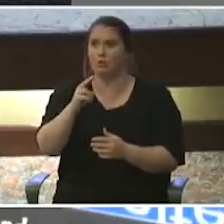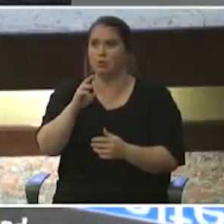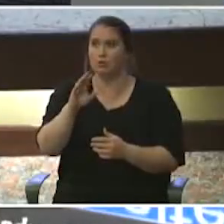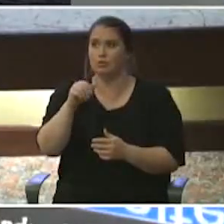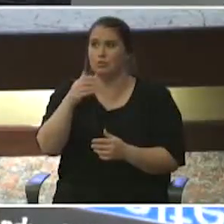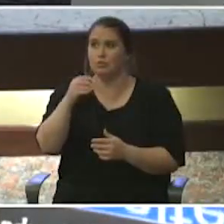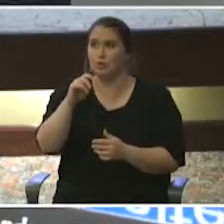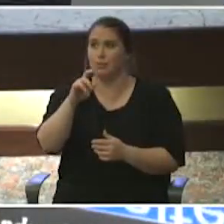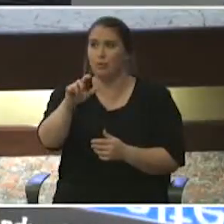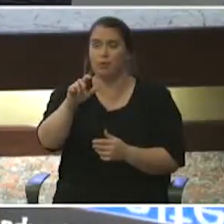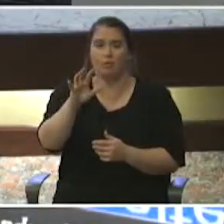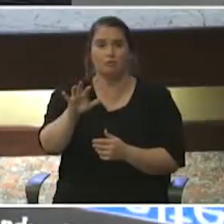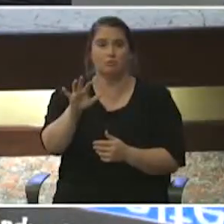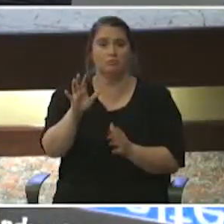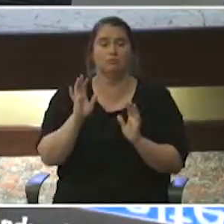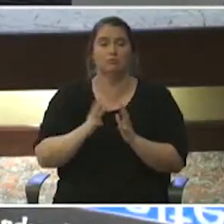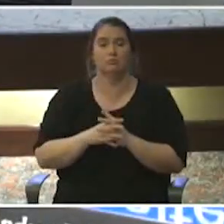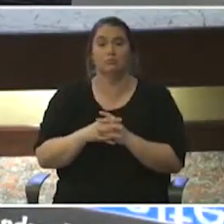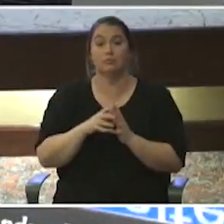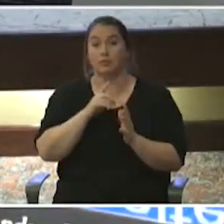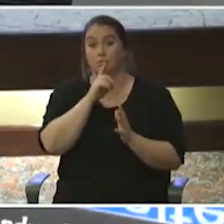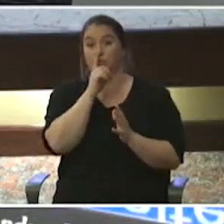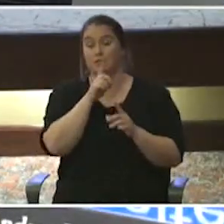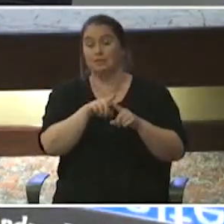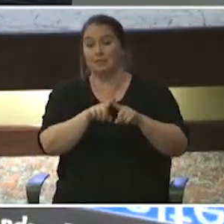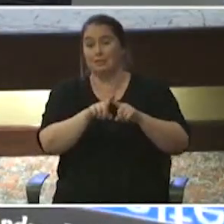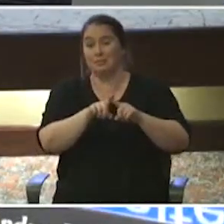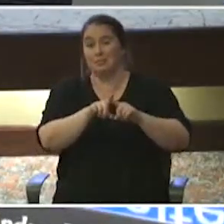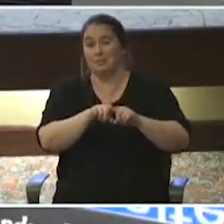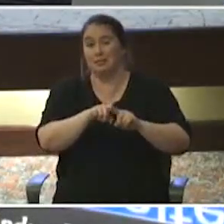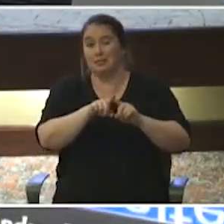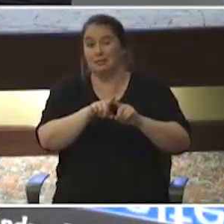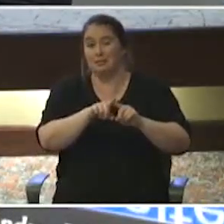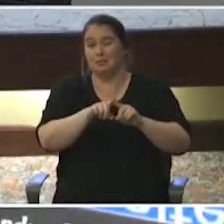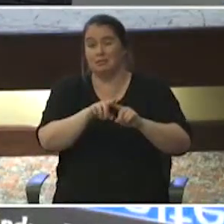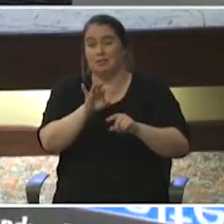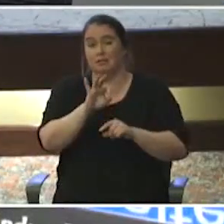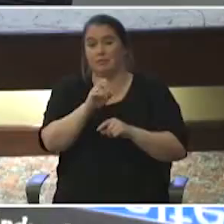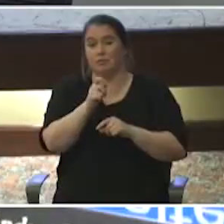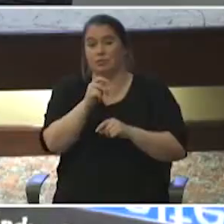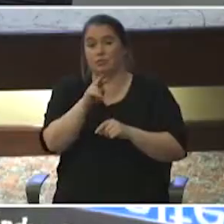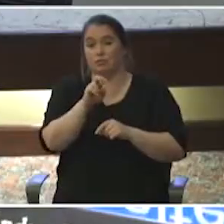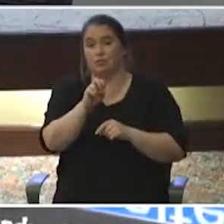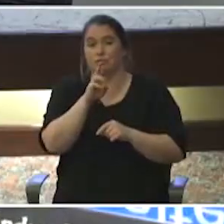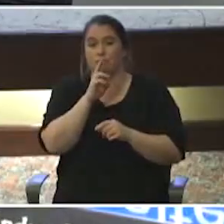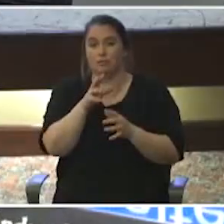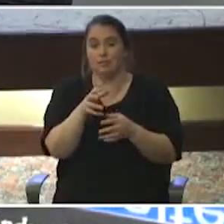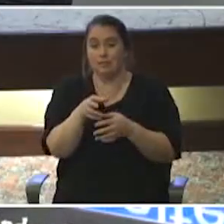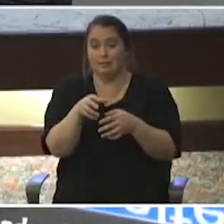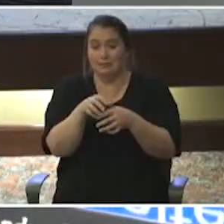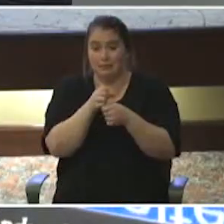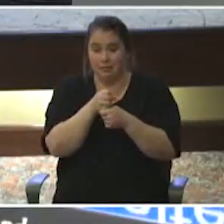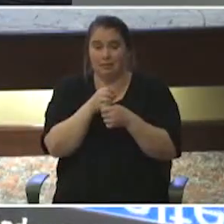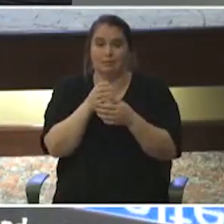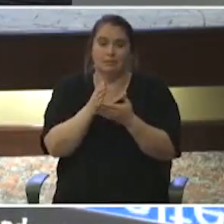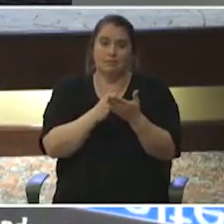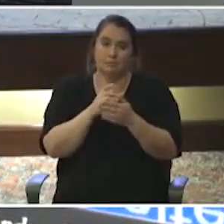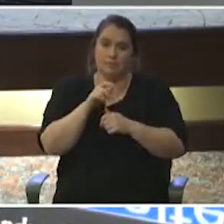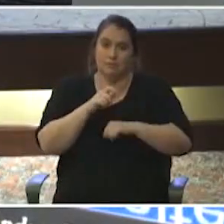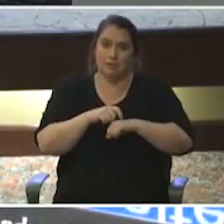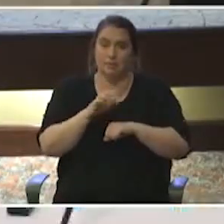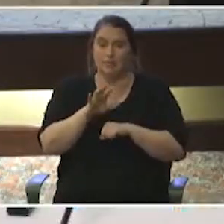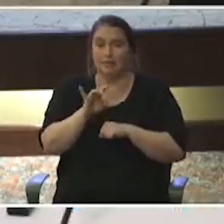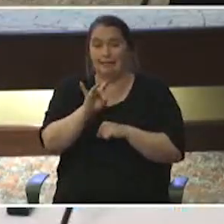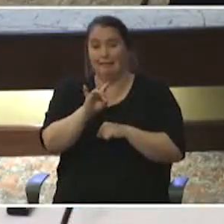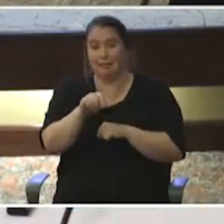period? The next. Yeah, it just really depends on the fixtures. Like I said, typical delivery time after you approve the shop drawings is 8 to 12